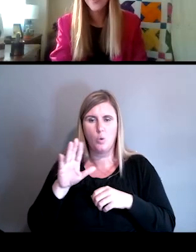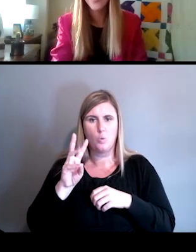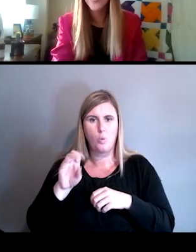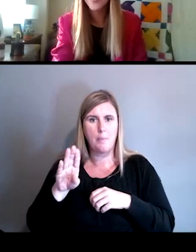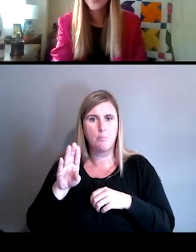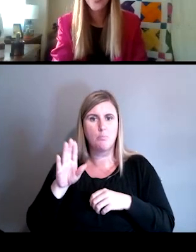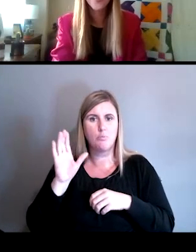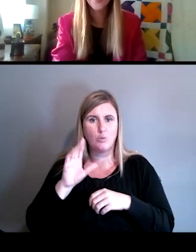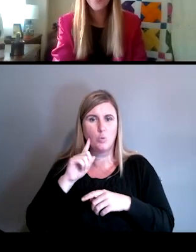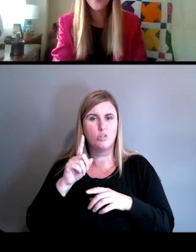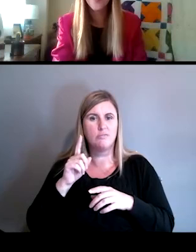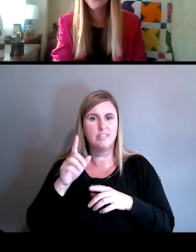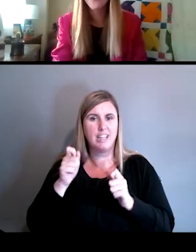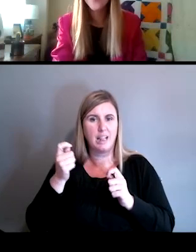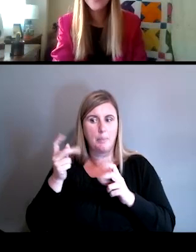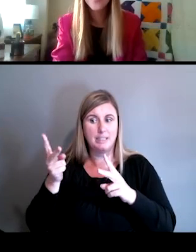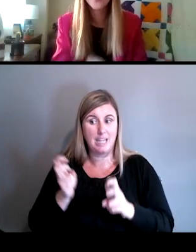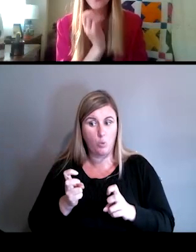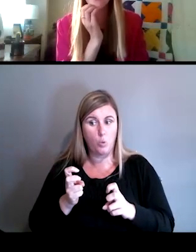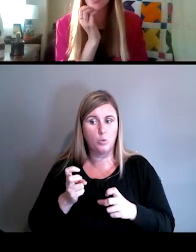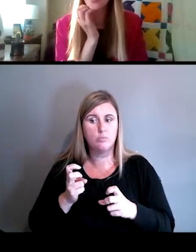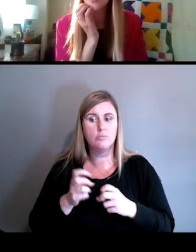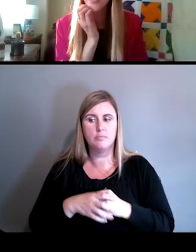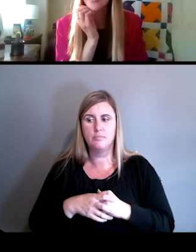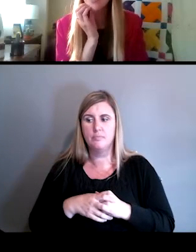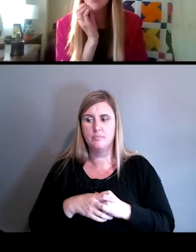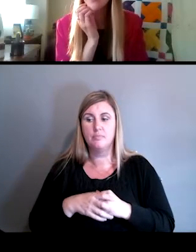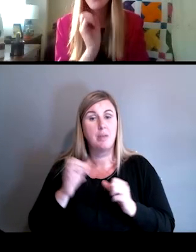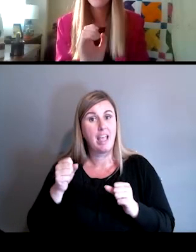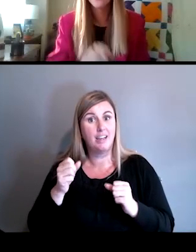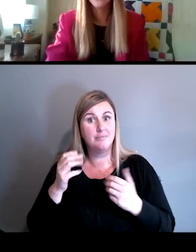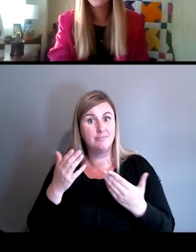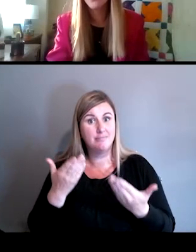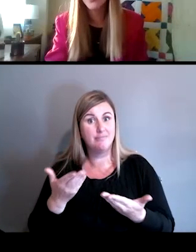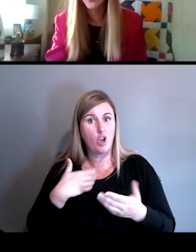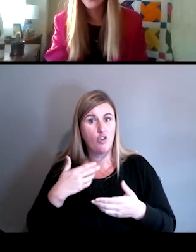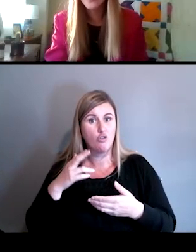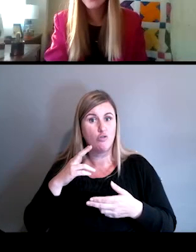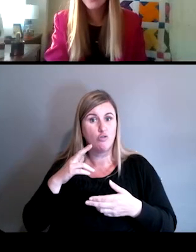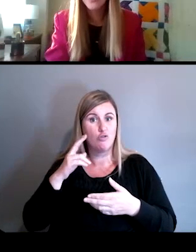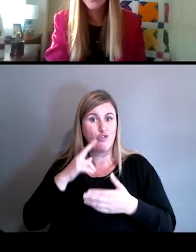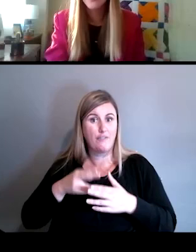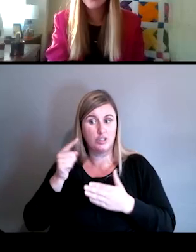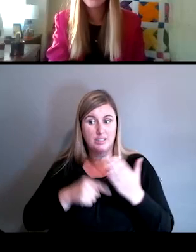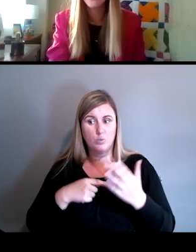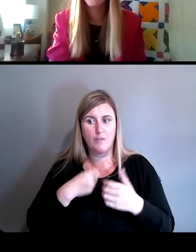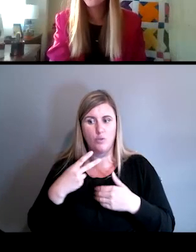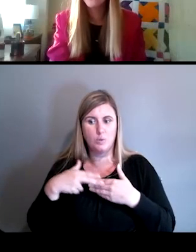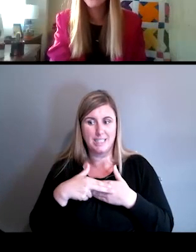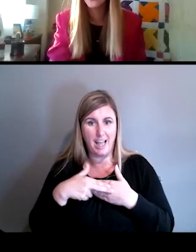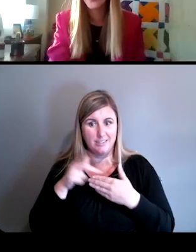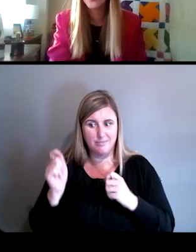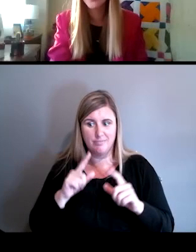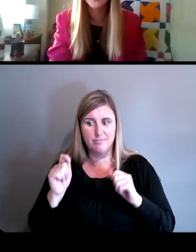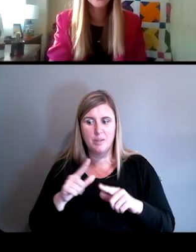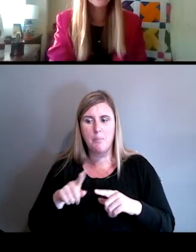And yeah, so there are our references. We have a couple slides of them, but thank you for joining us today. And like I said, if you